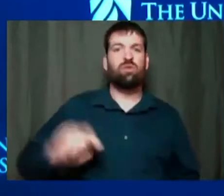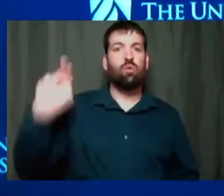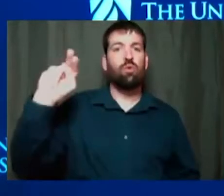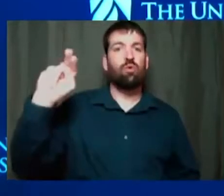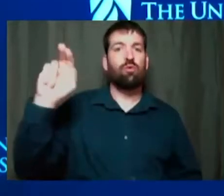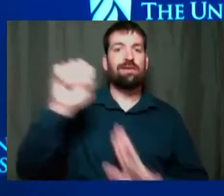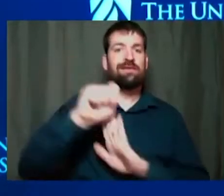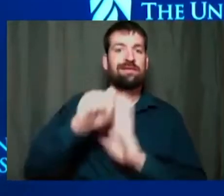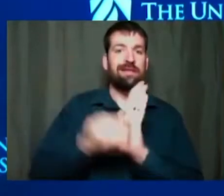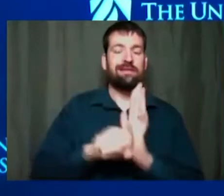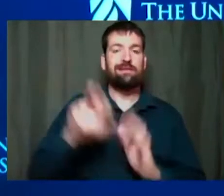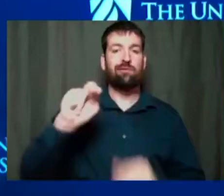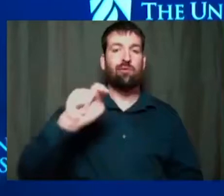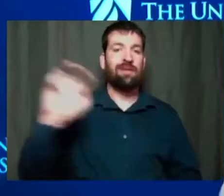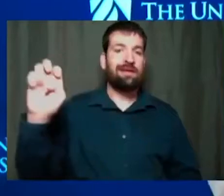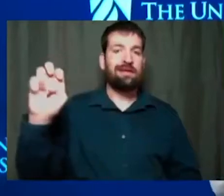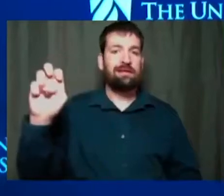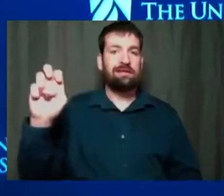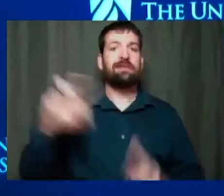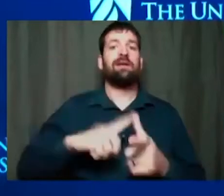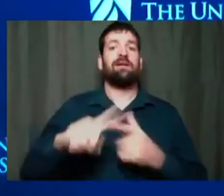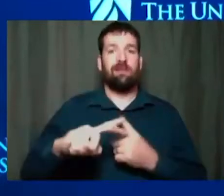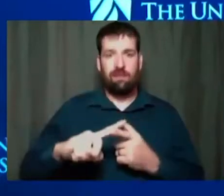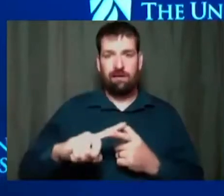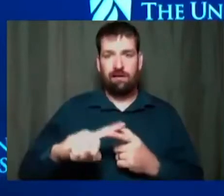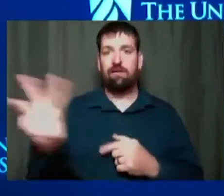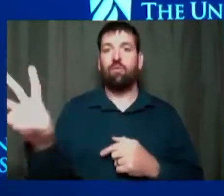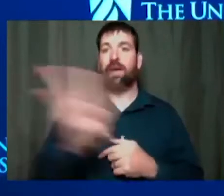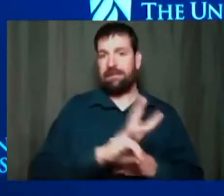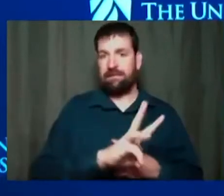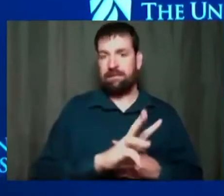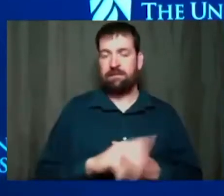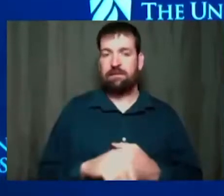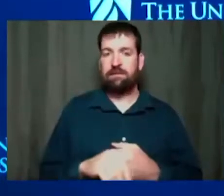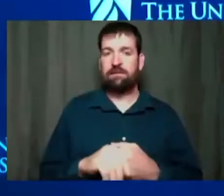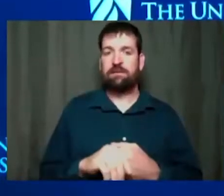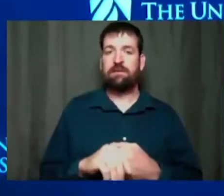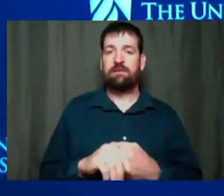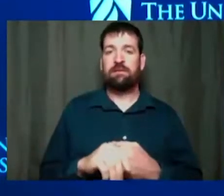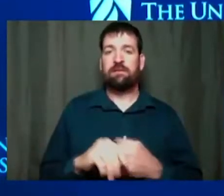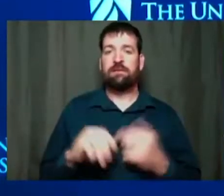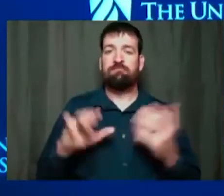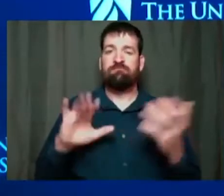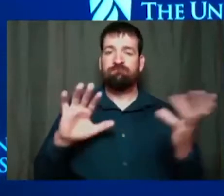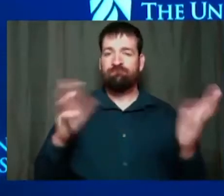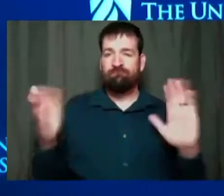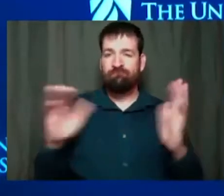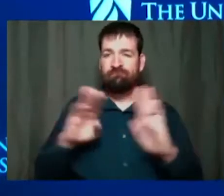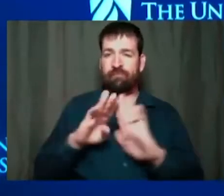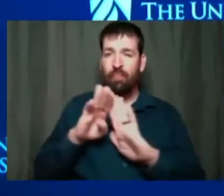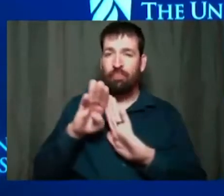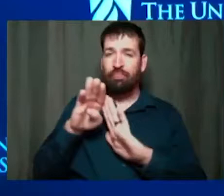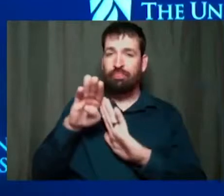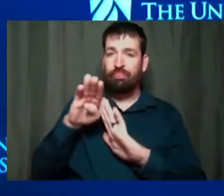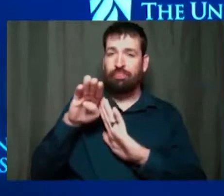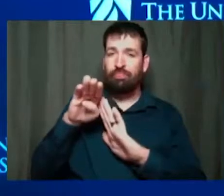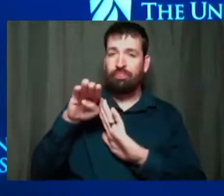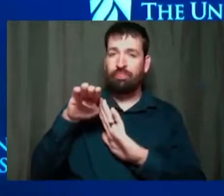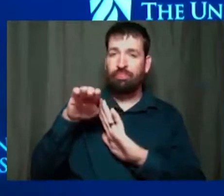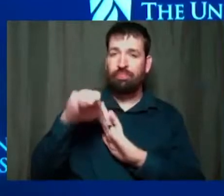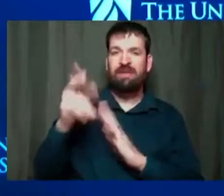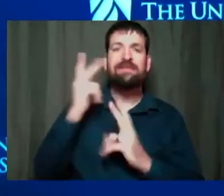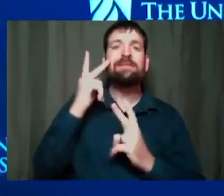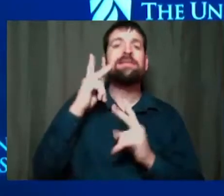Northeast, and in the Mountain West. It's kind of reaching a little bit around, arcing a little bit around us. We'll have to see if it comes back into this area even